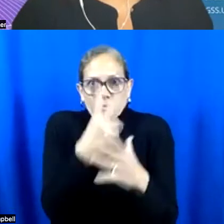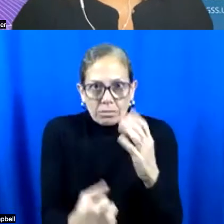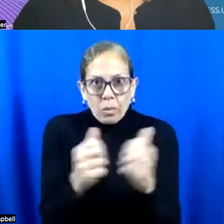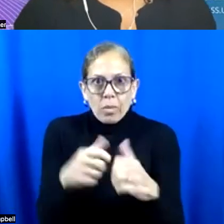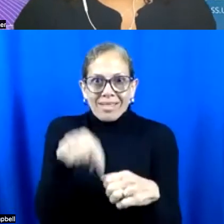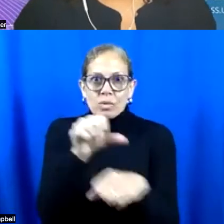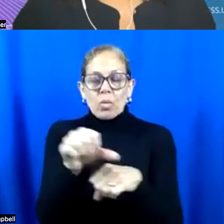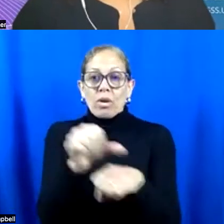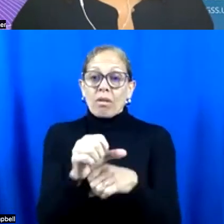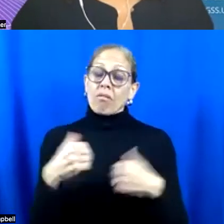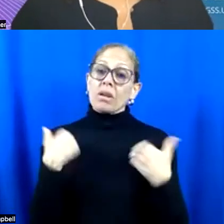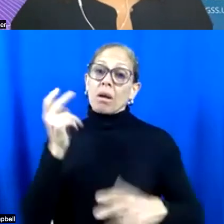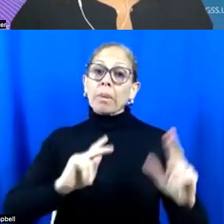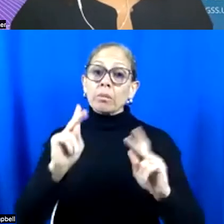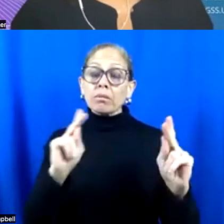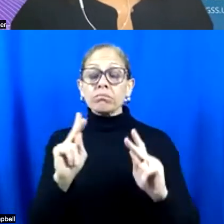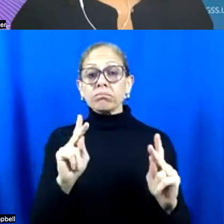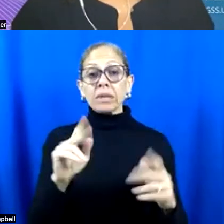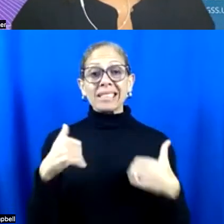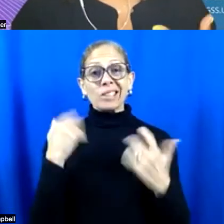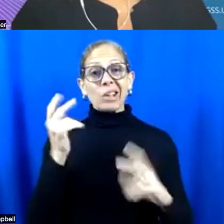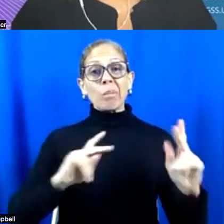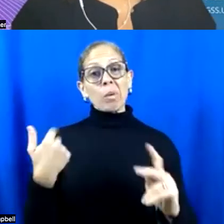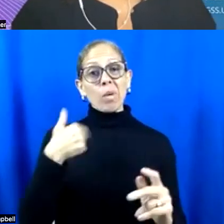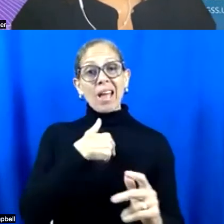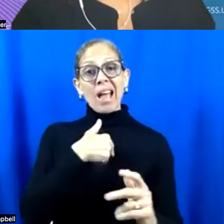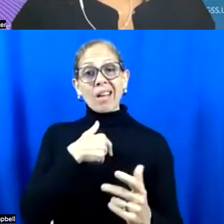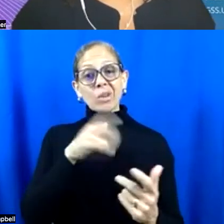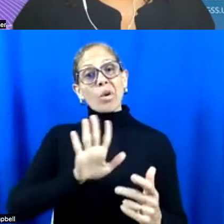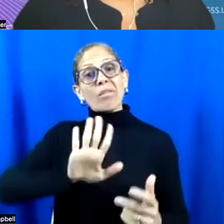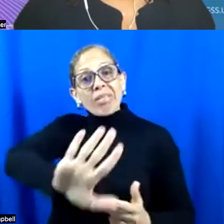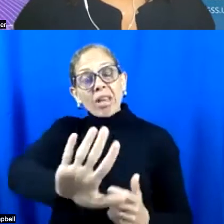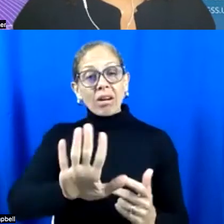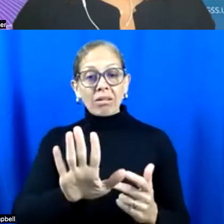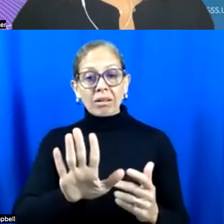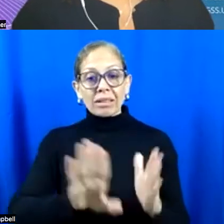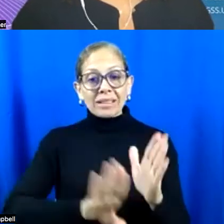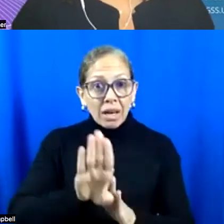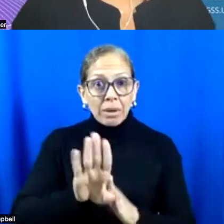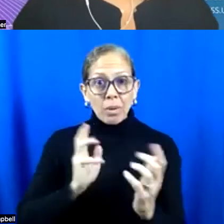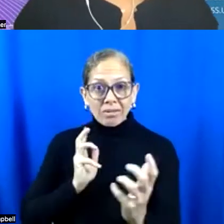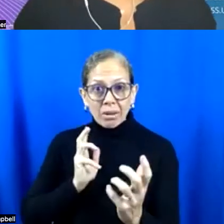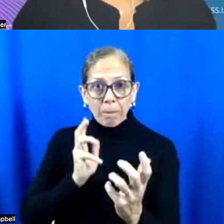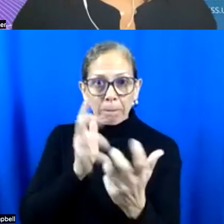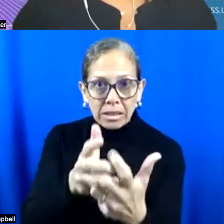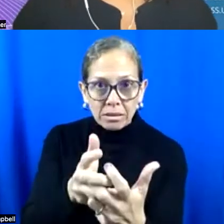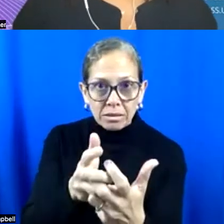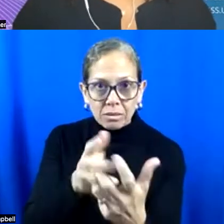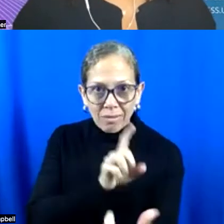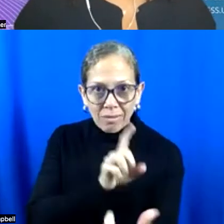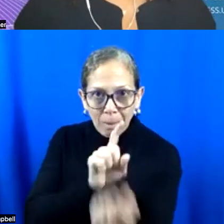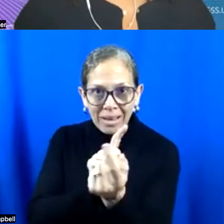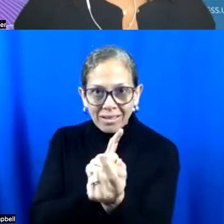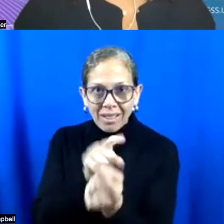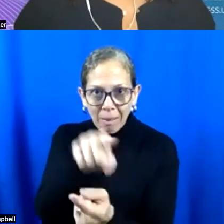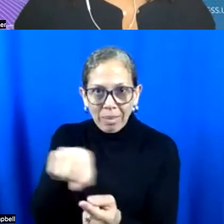young people do. And as young people, we have to meet them where they are in their youth development stage. And they deserve to be met there. And so